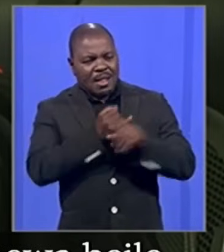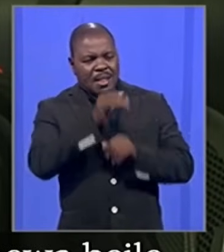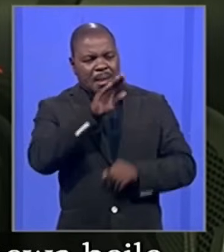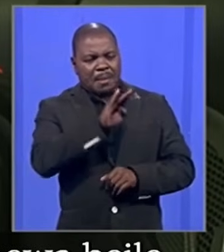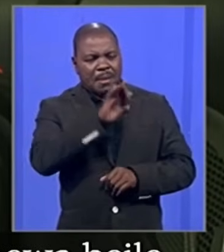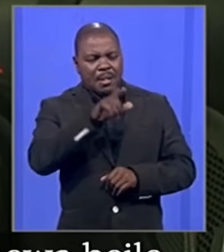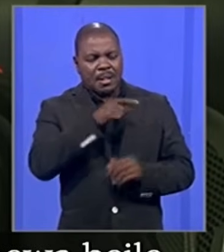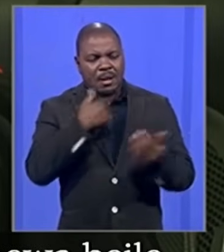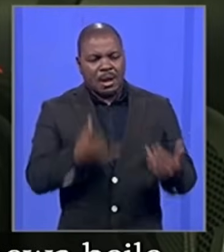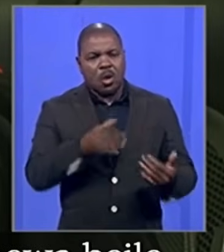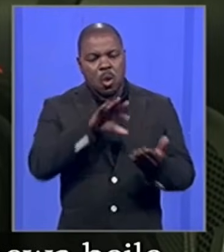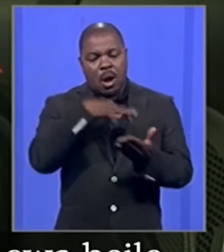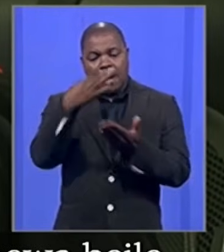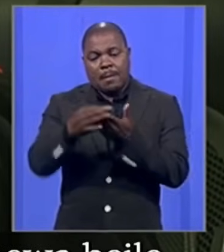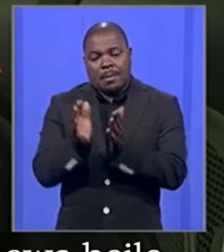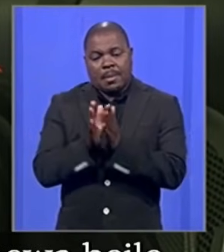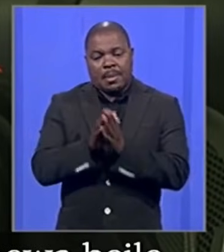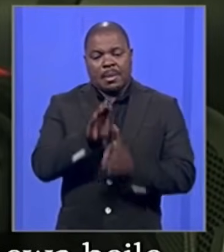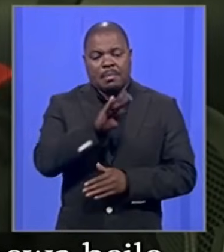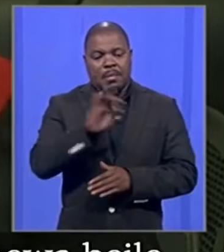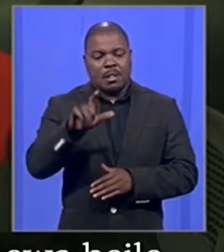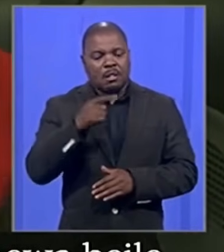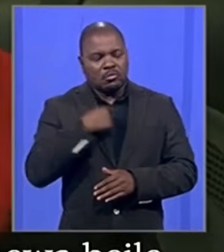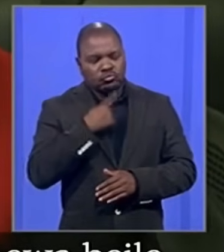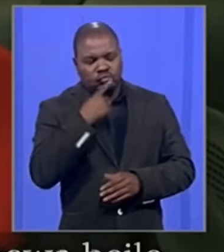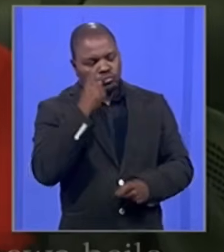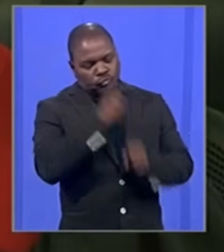the applicant's application for bail is denied.